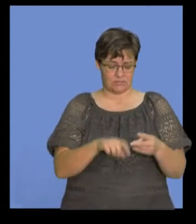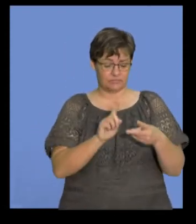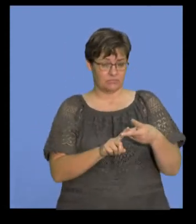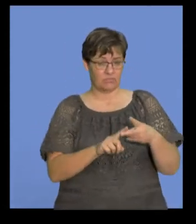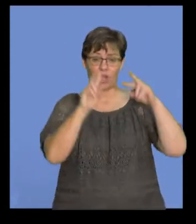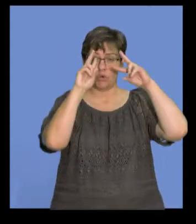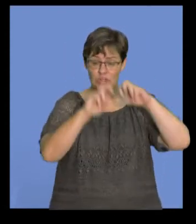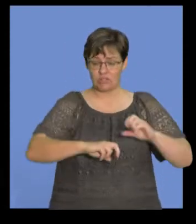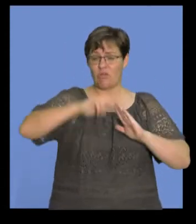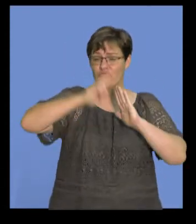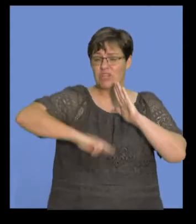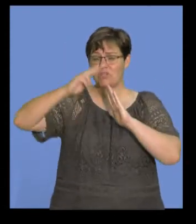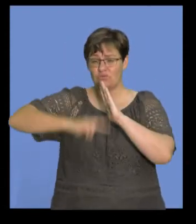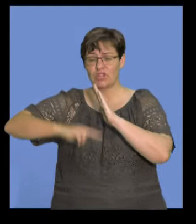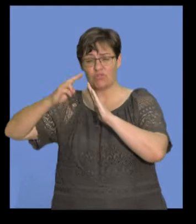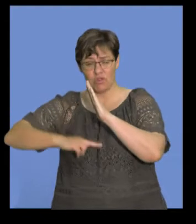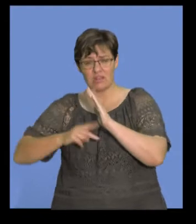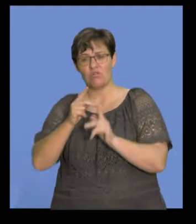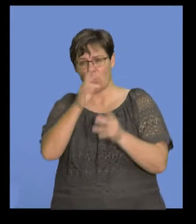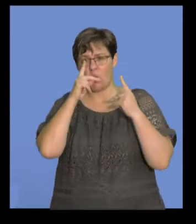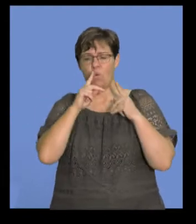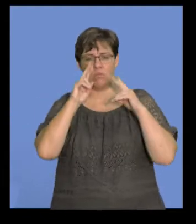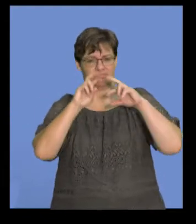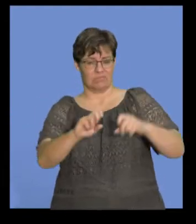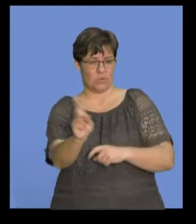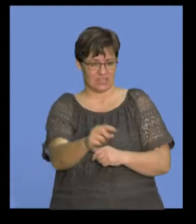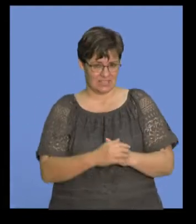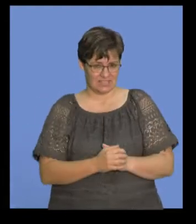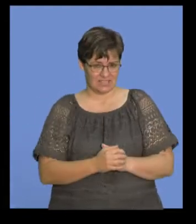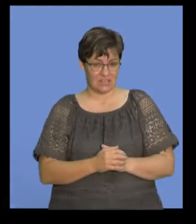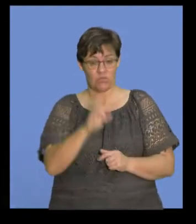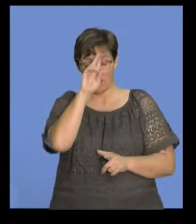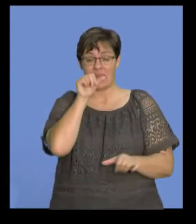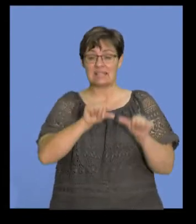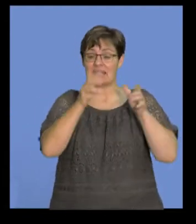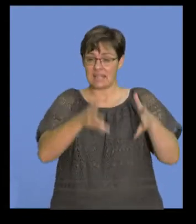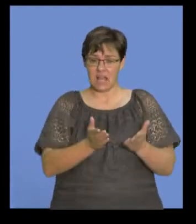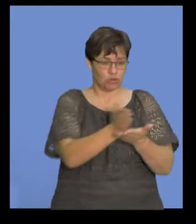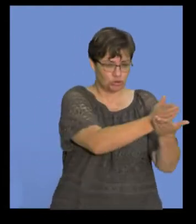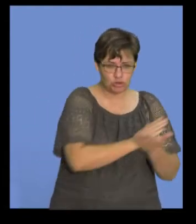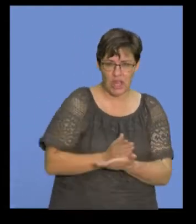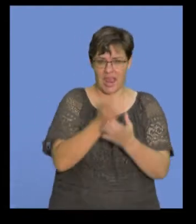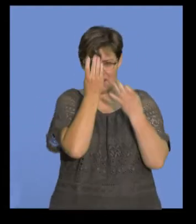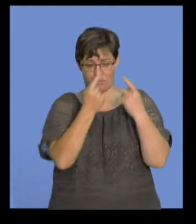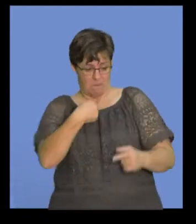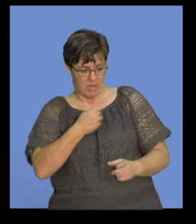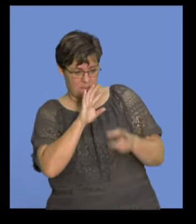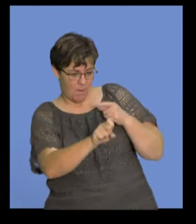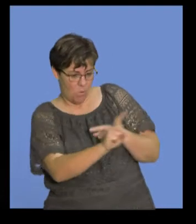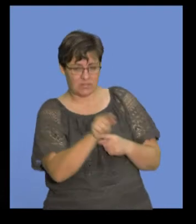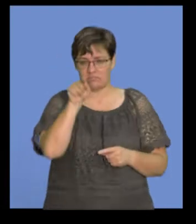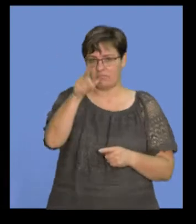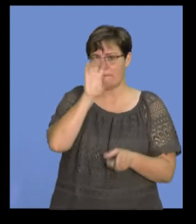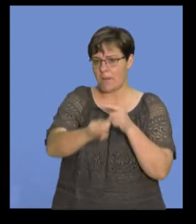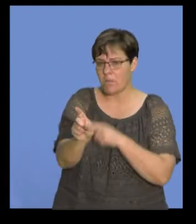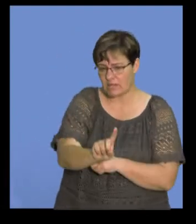Research, read a lot about what you are investigating. Remember that scientists share information, and there's a lot of information that you can